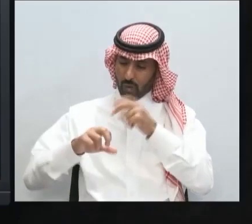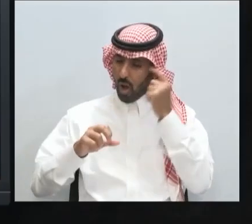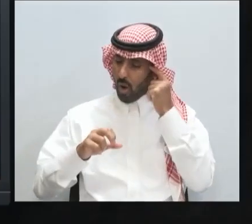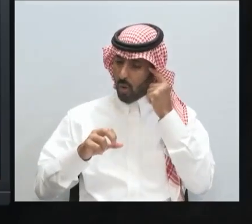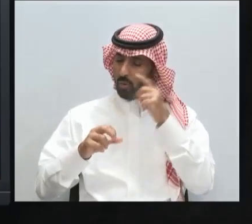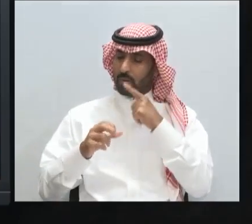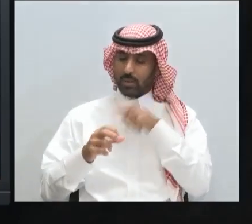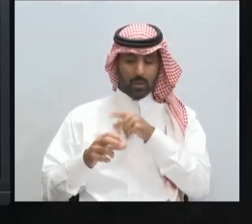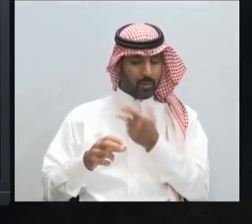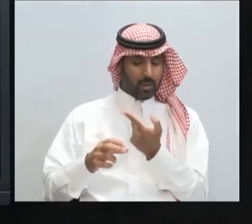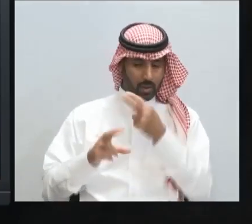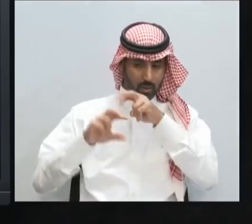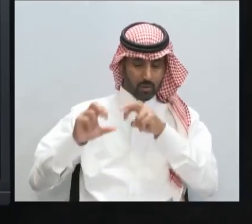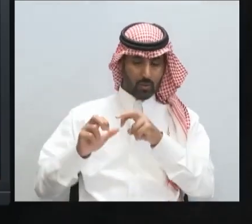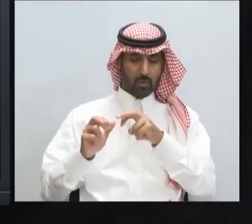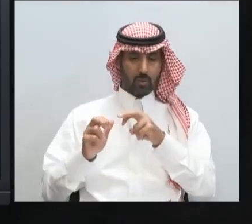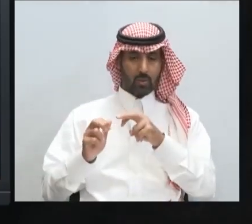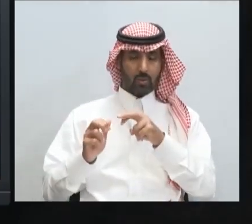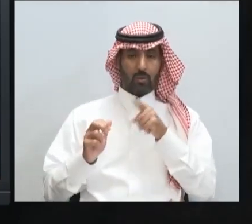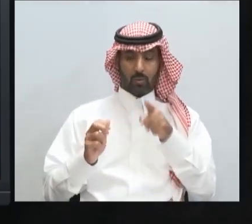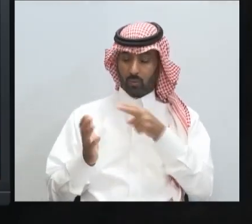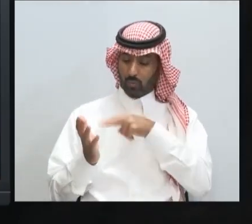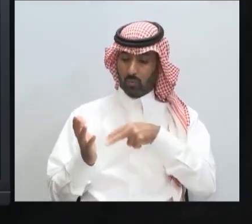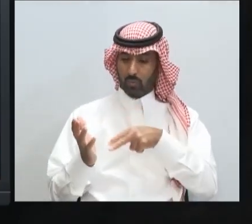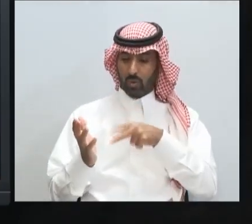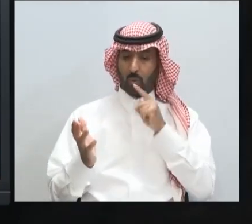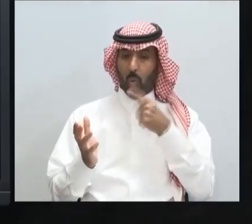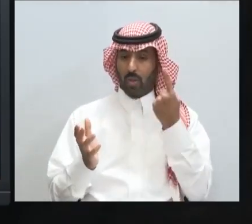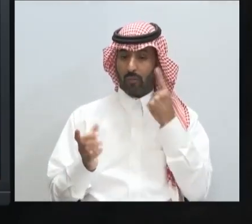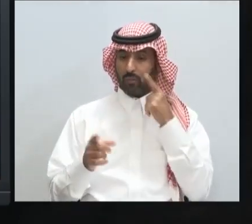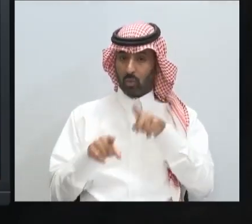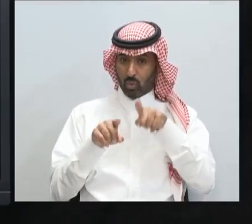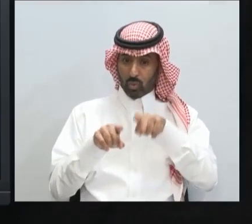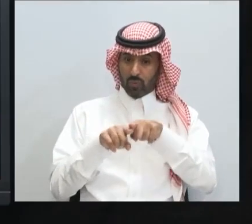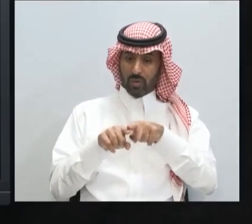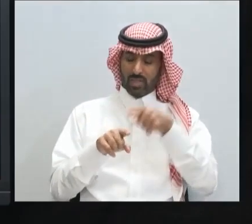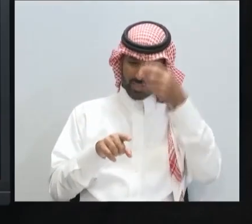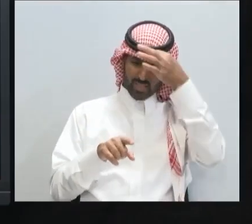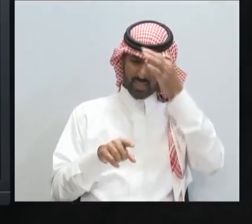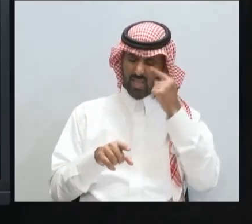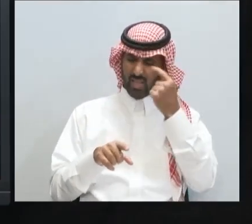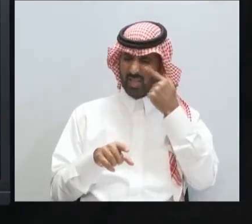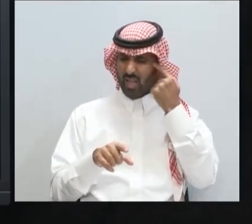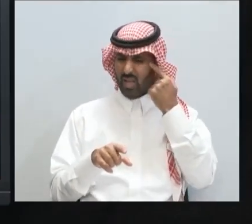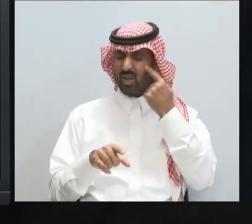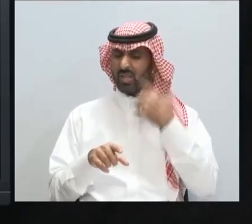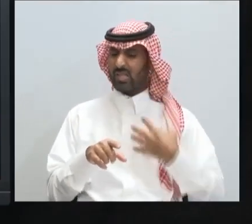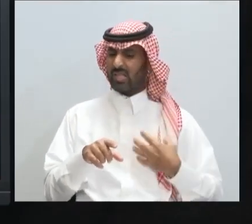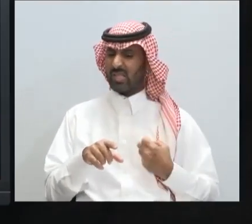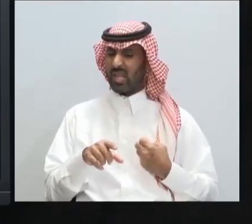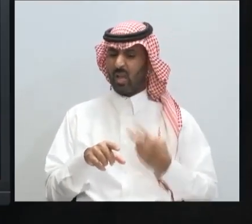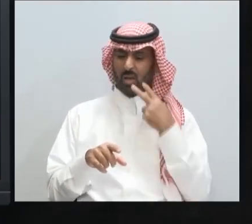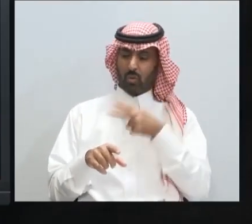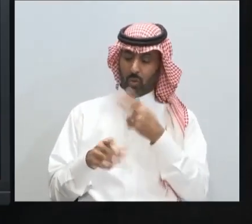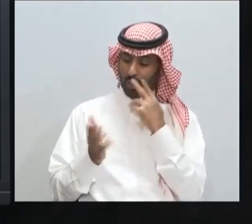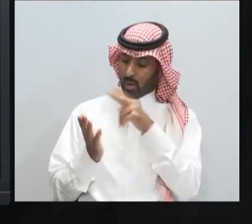about something. For example, when if one of your friends is sick in his eyes or in his heart, and you read